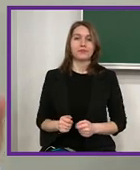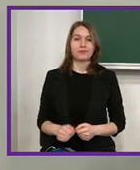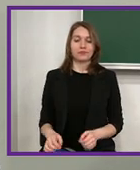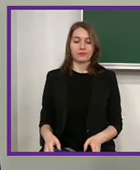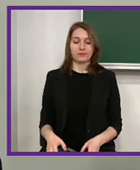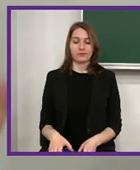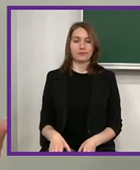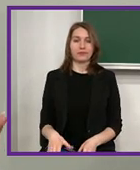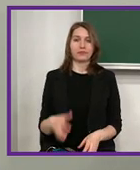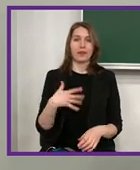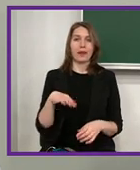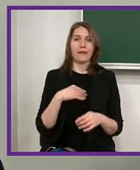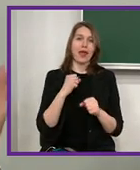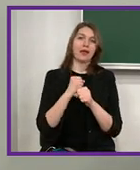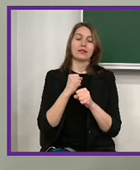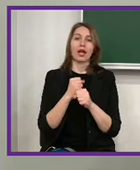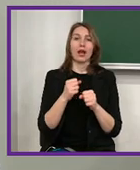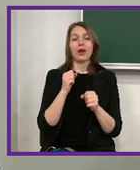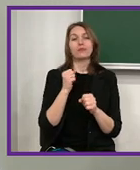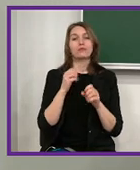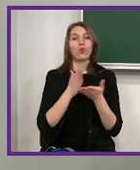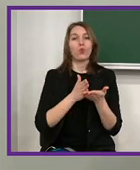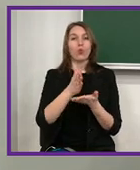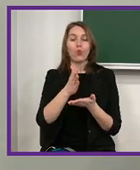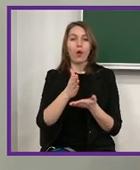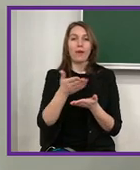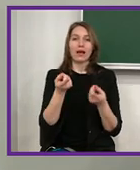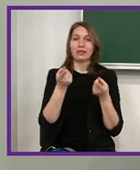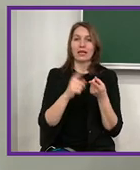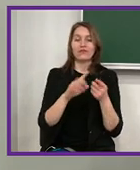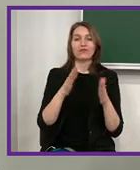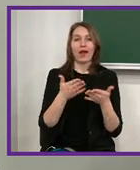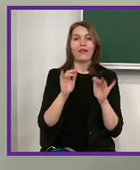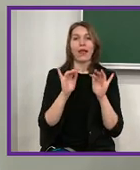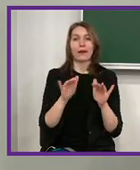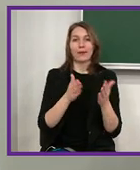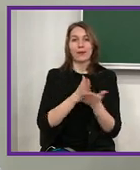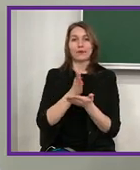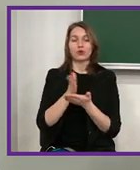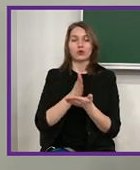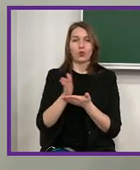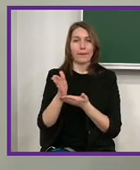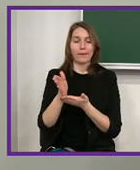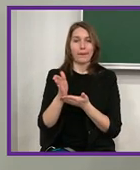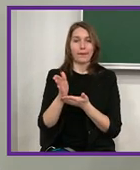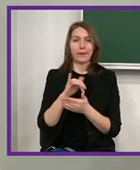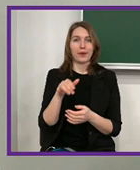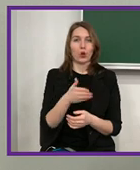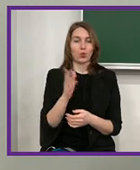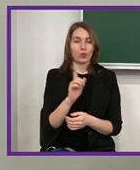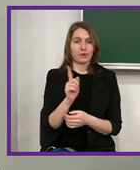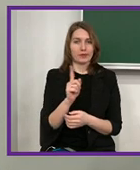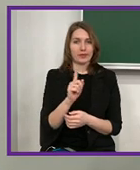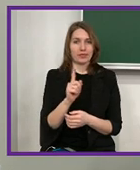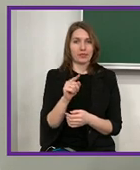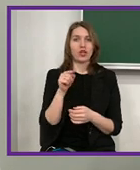particular context or a line of business has been identified as being potentially high risk and needs of need of prioritization by the